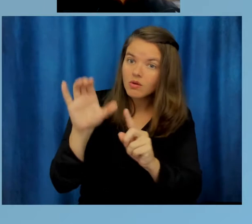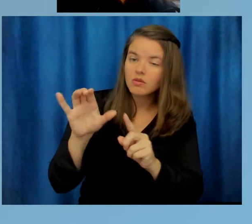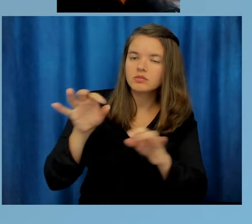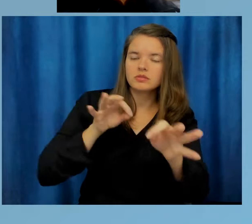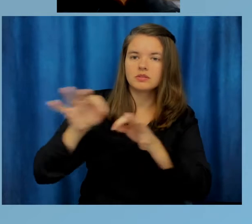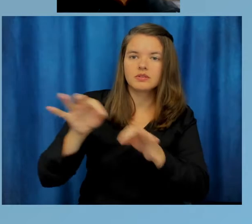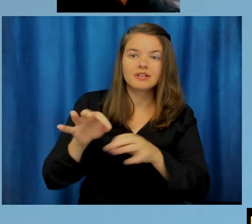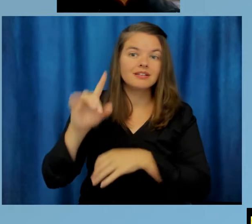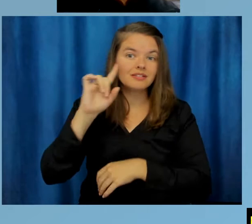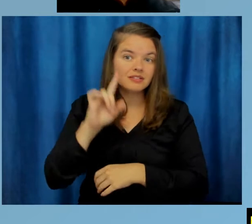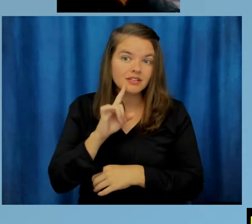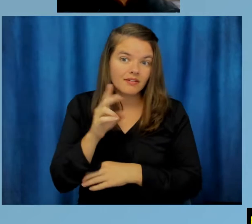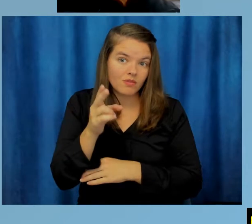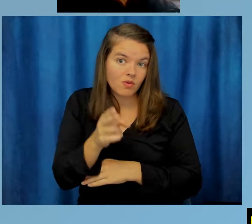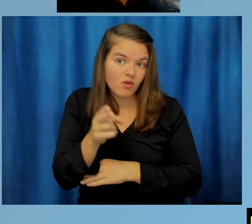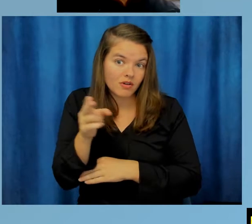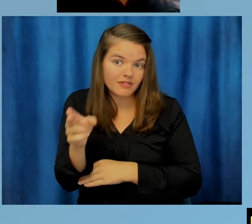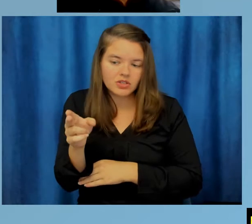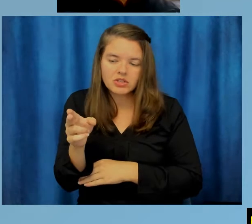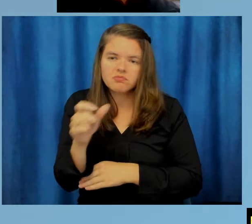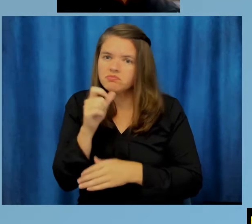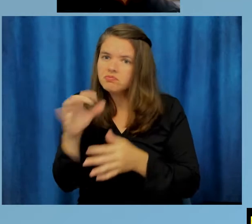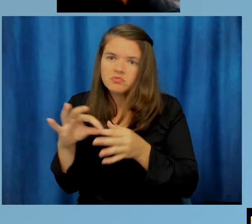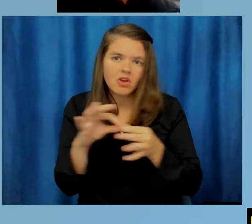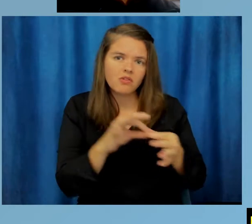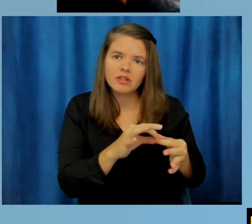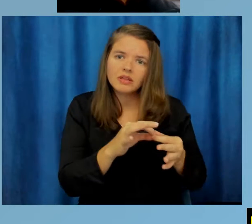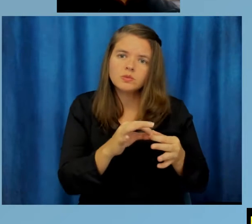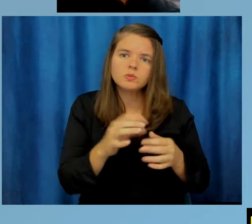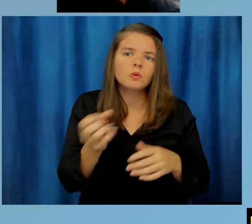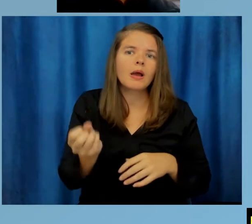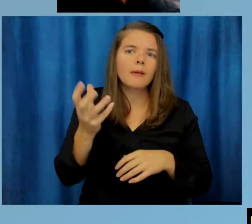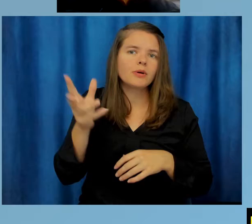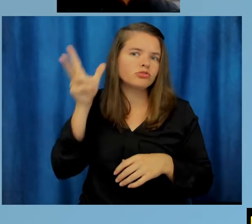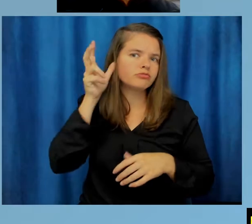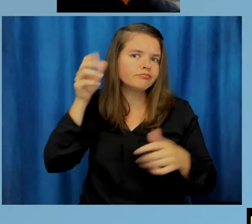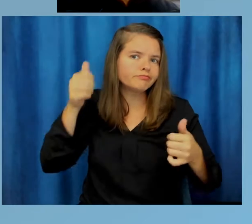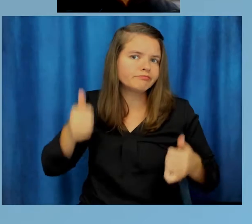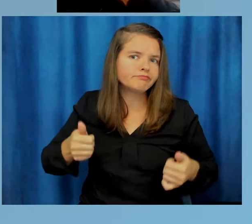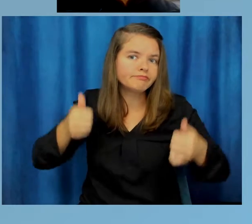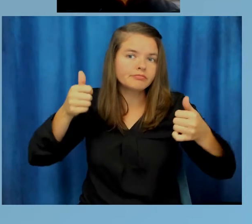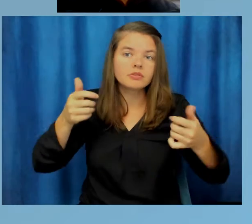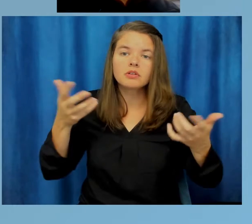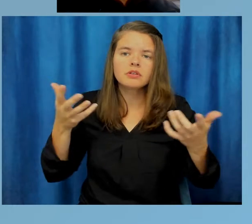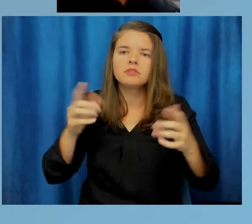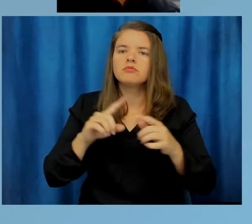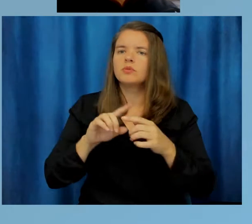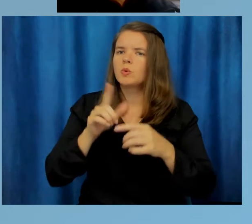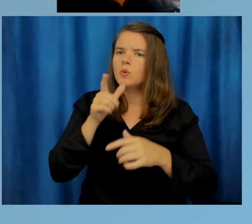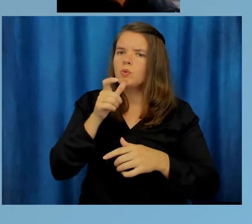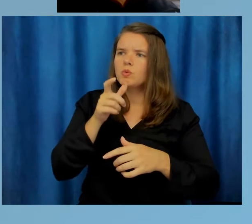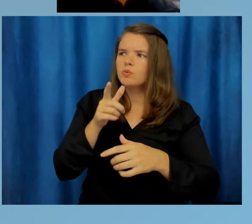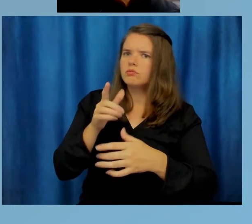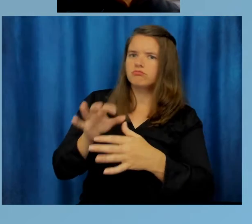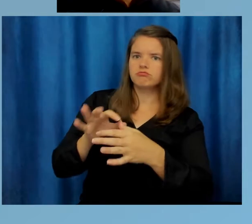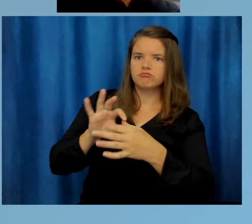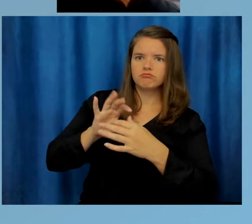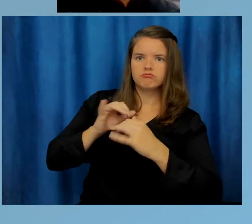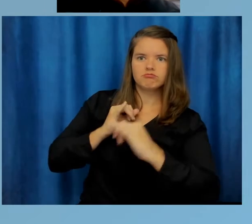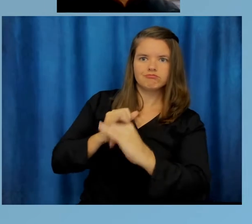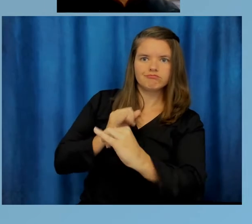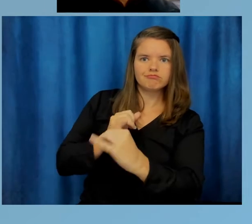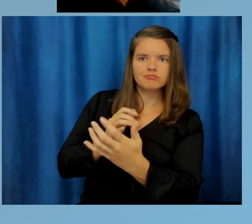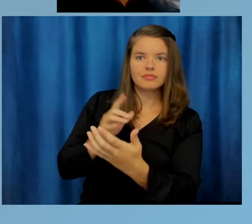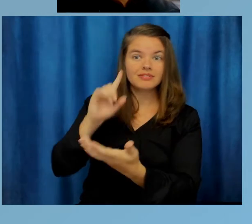according to the cultural definition, being deaf or hard of hearing has nothing to do with how much you hear, but who do you identify with? Do you